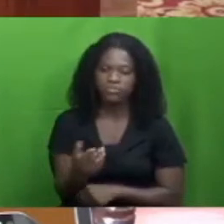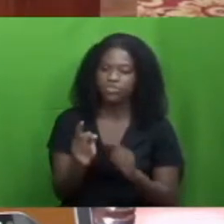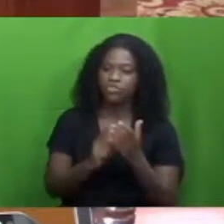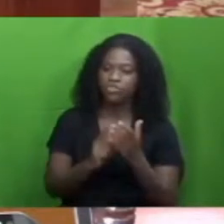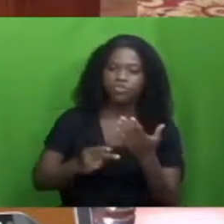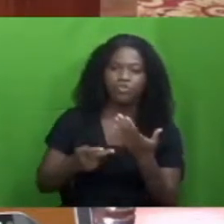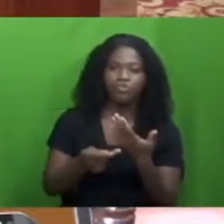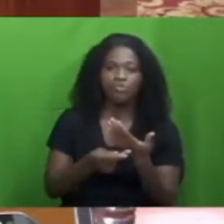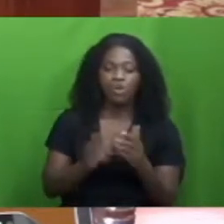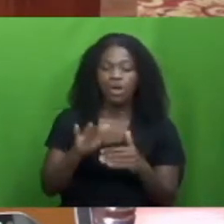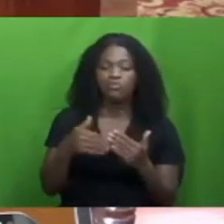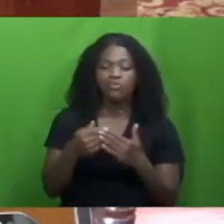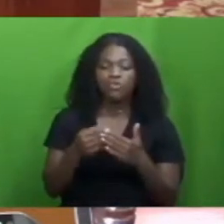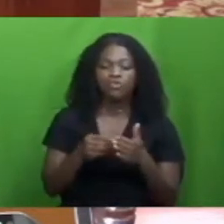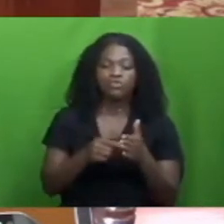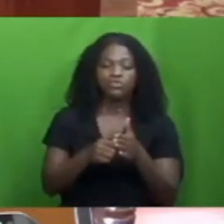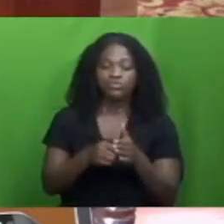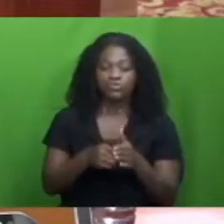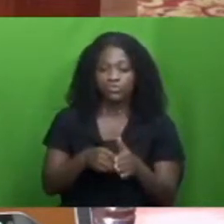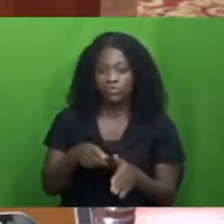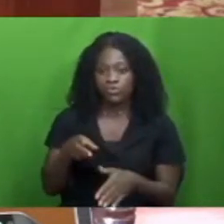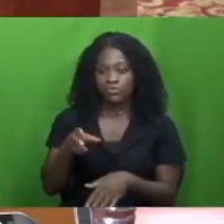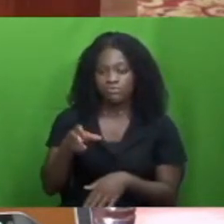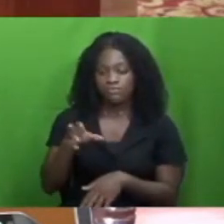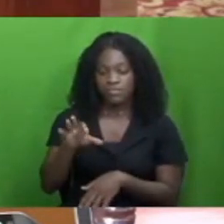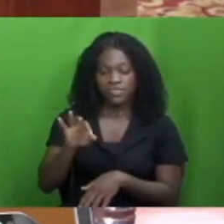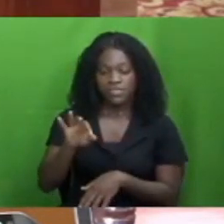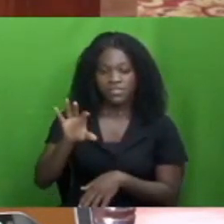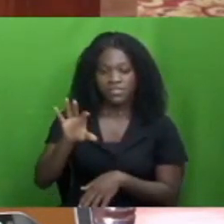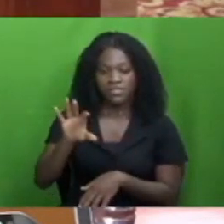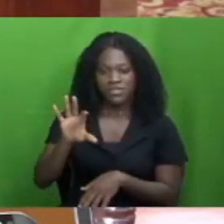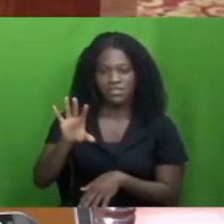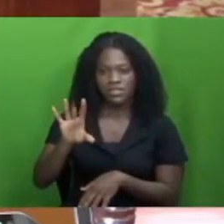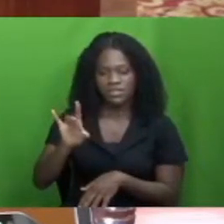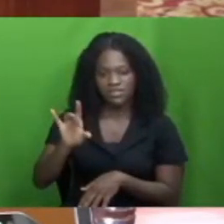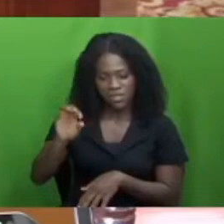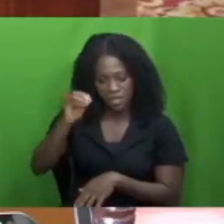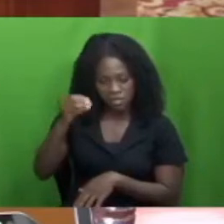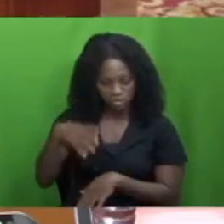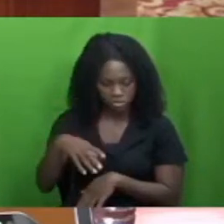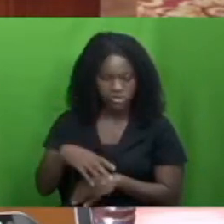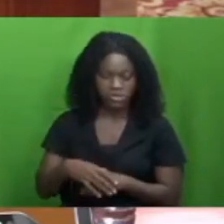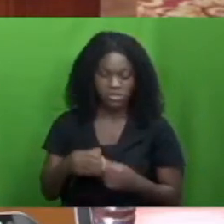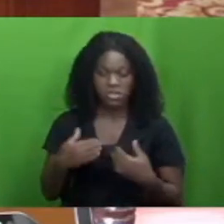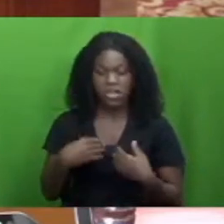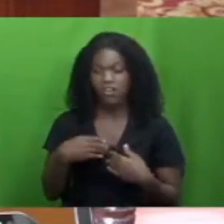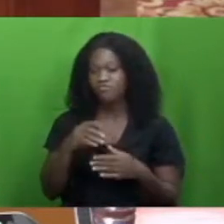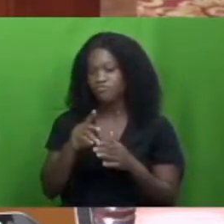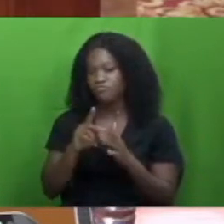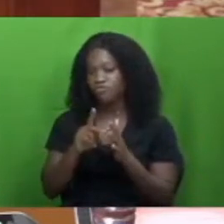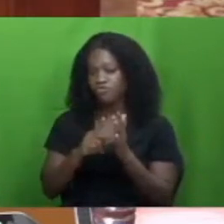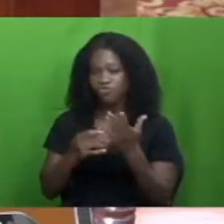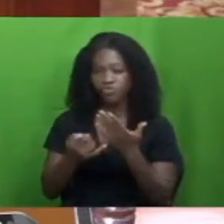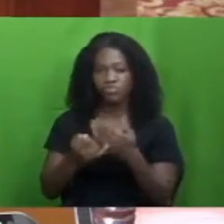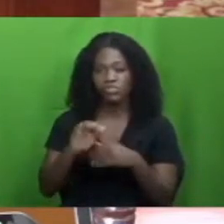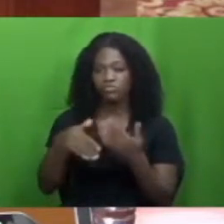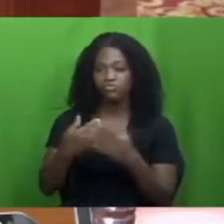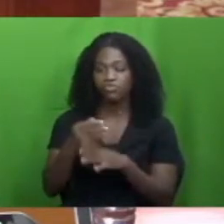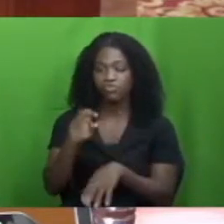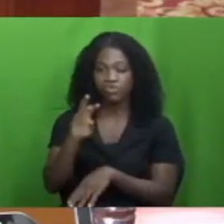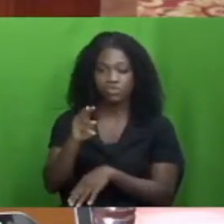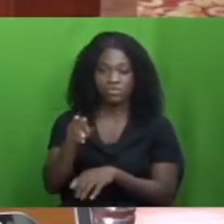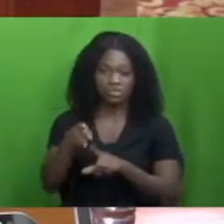at $189 million with 83 active projects on site in all 16 regions of the